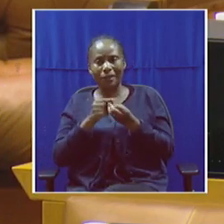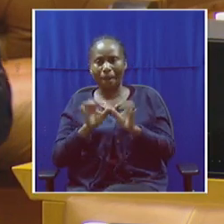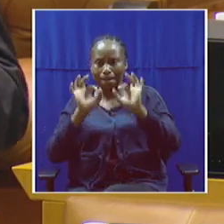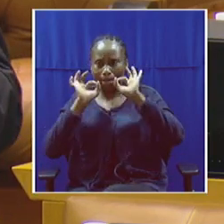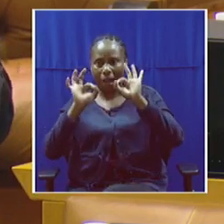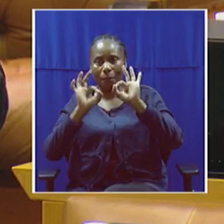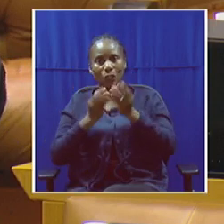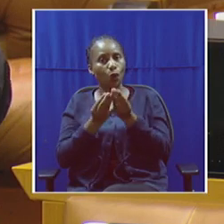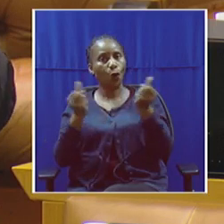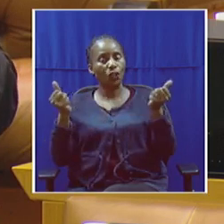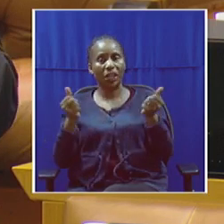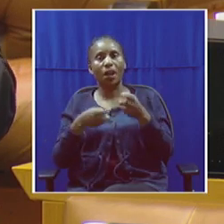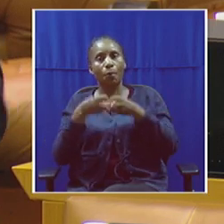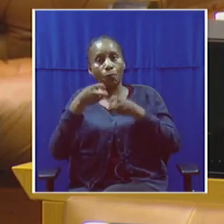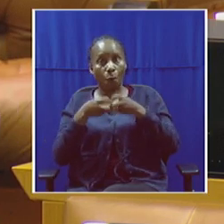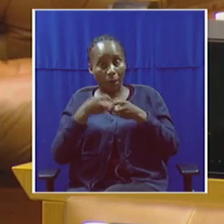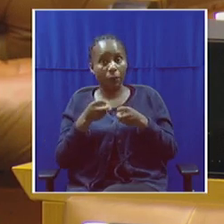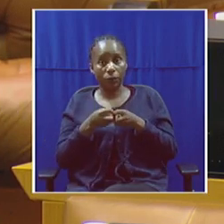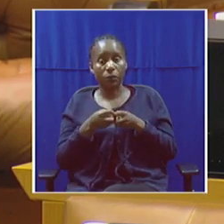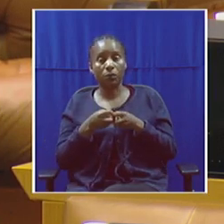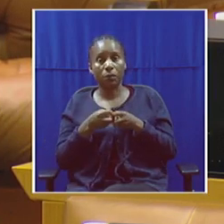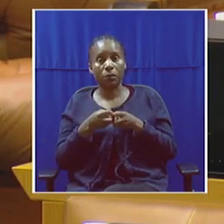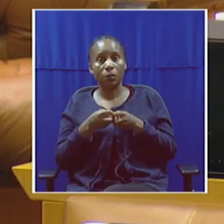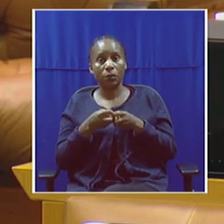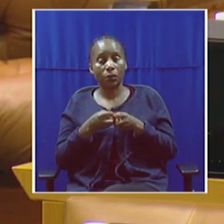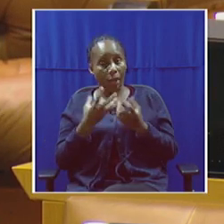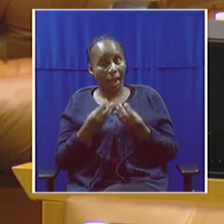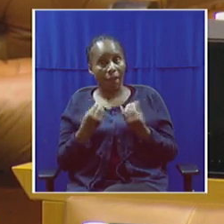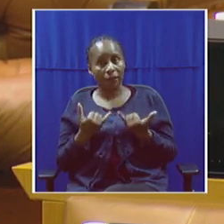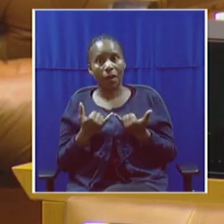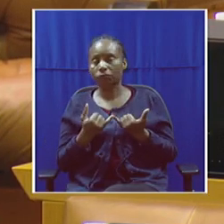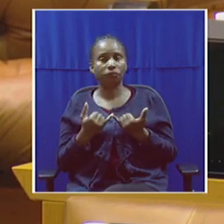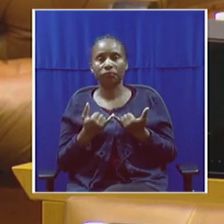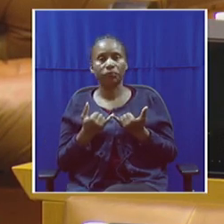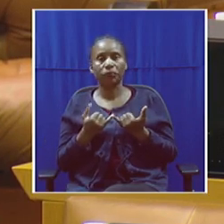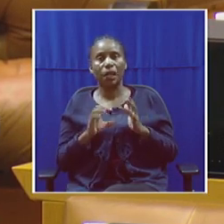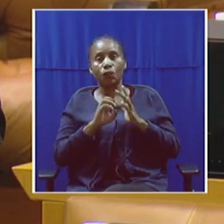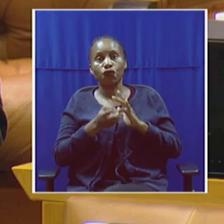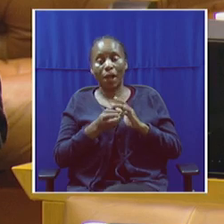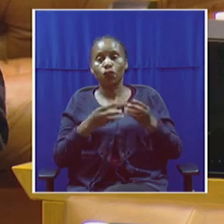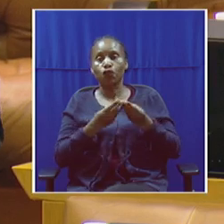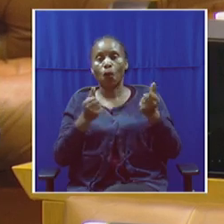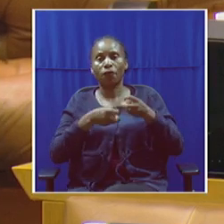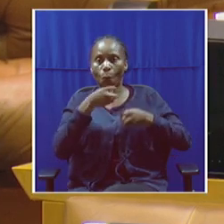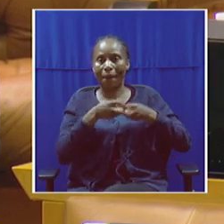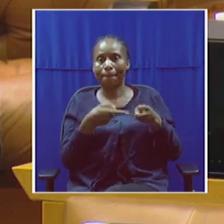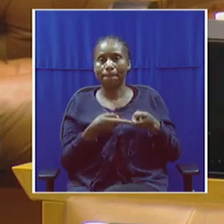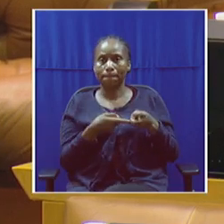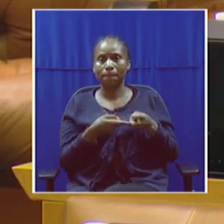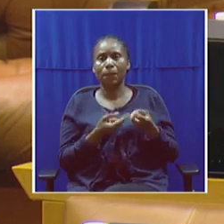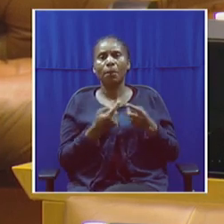problems that that the the that we that we have we're trying to solve a problem and